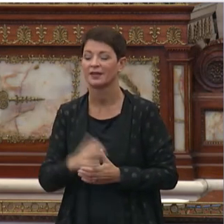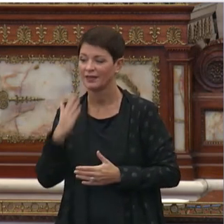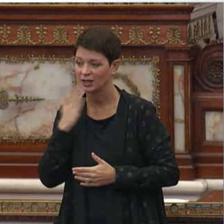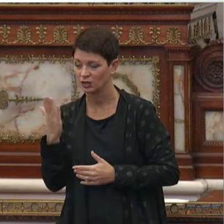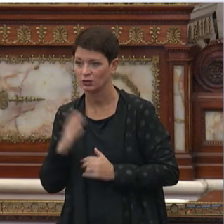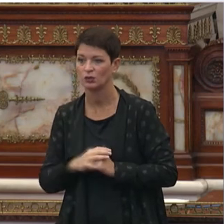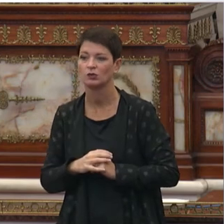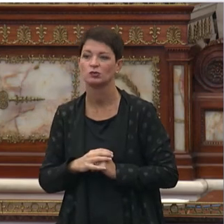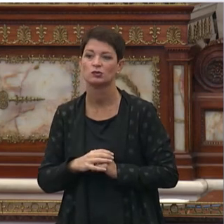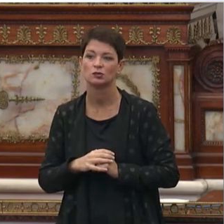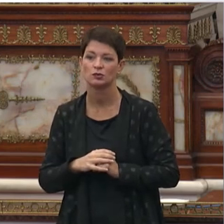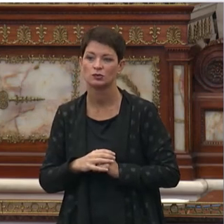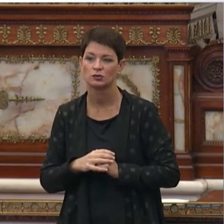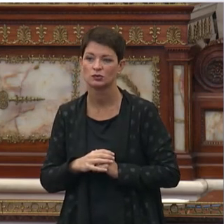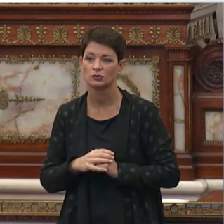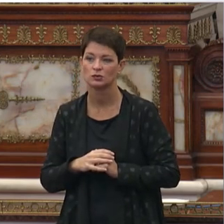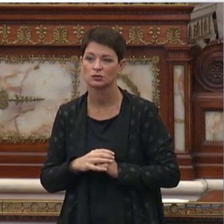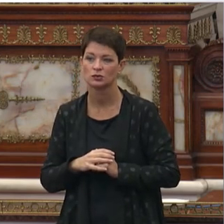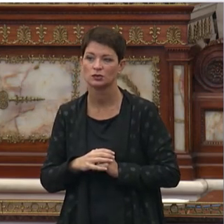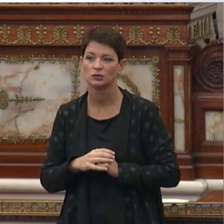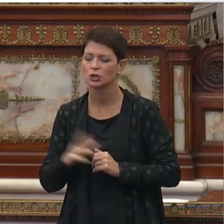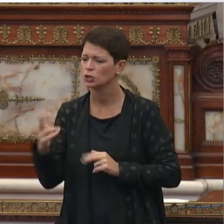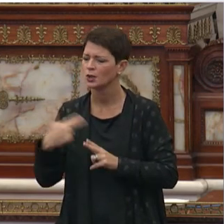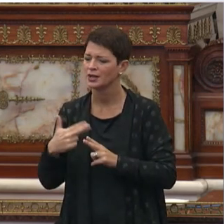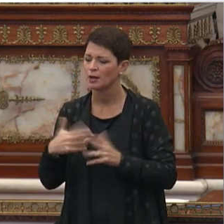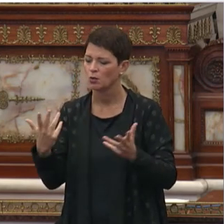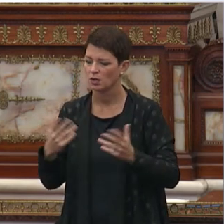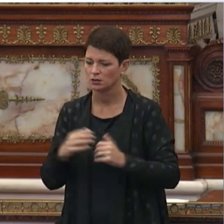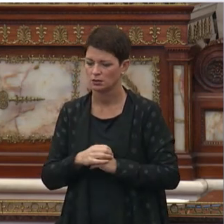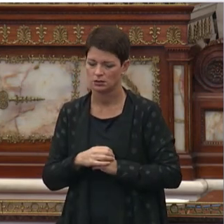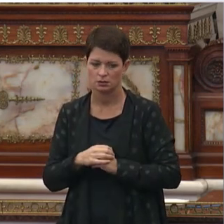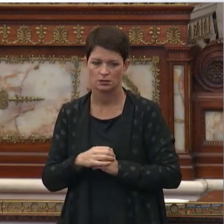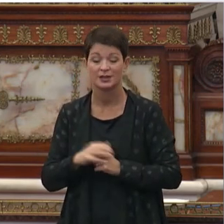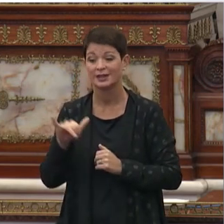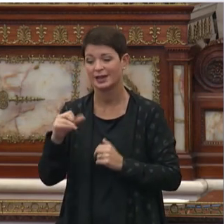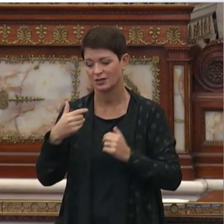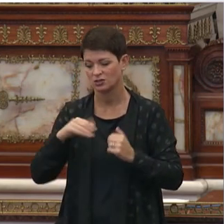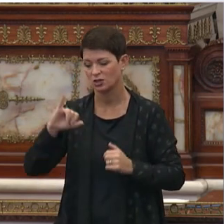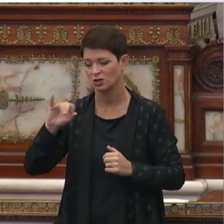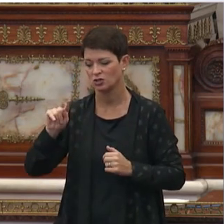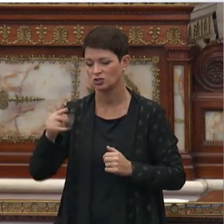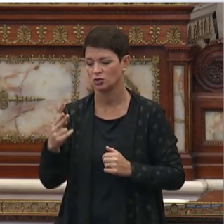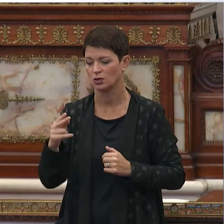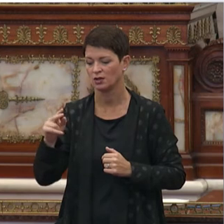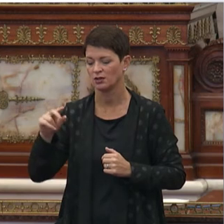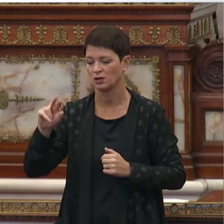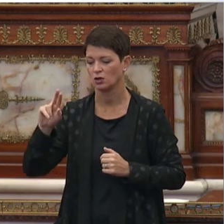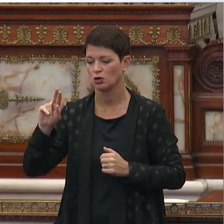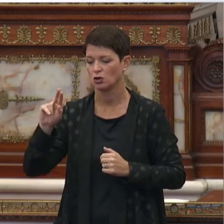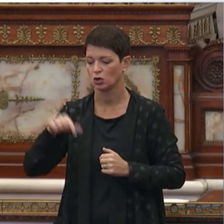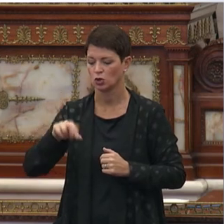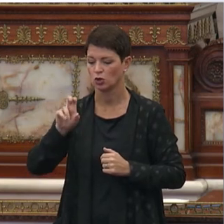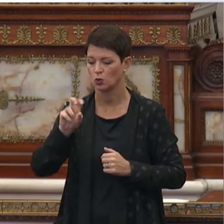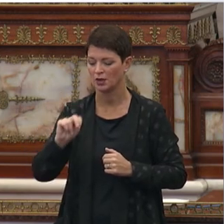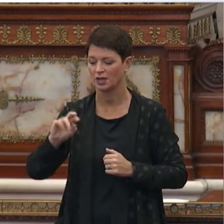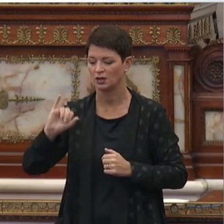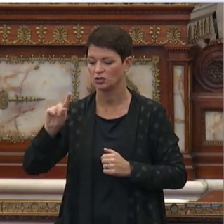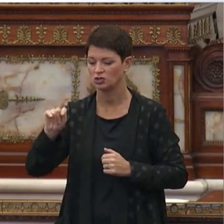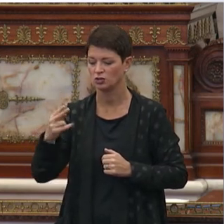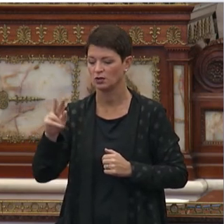you. Just state your name. Yes, Judith Robinson, Queen Judith Robinson